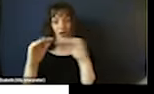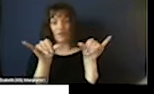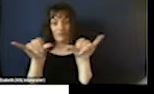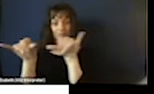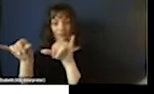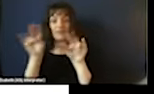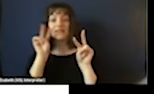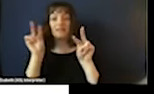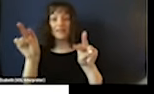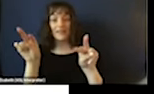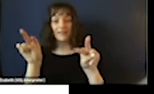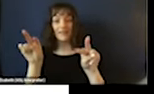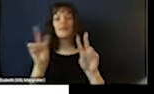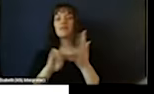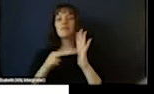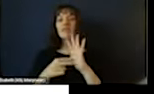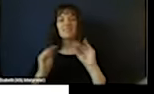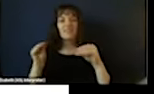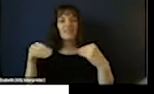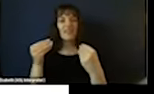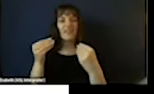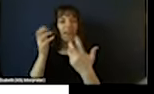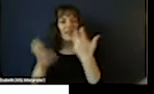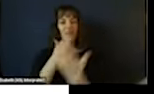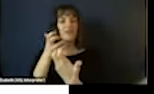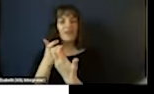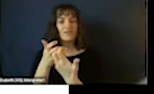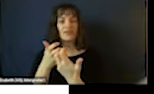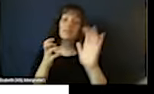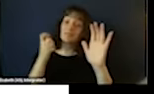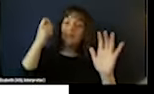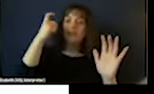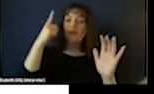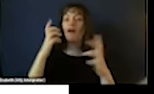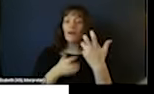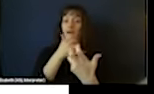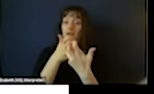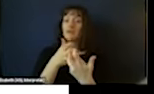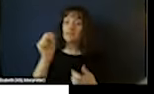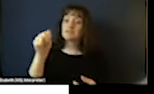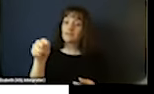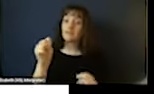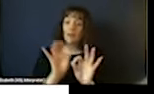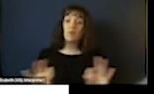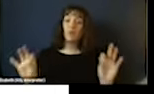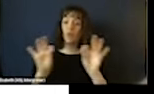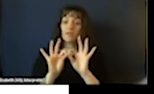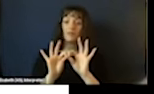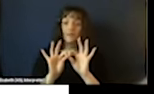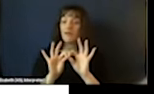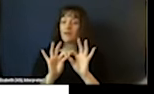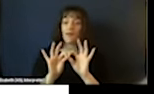want to make it very clear that accommodations are important. I'm not trying to advocate that we get rid